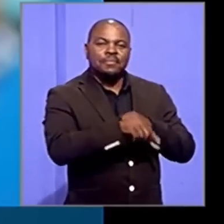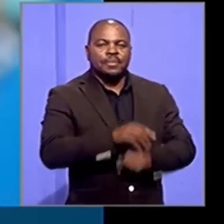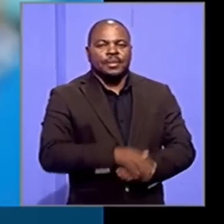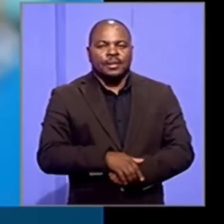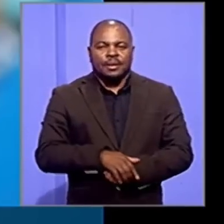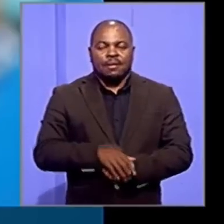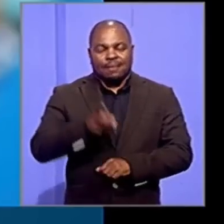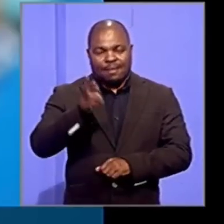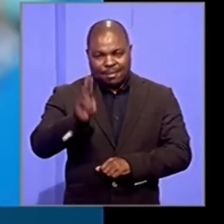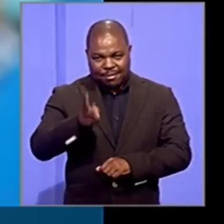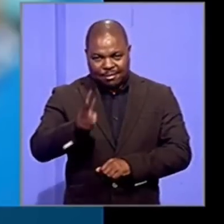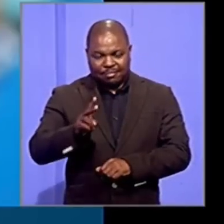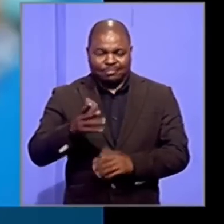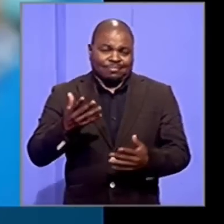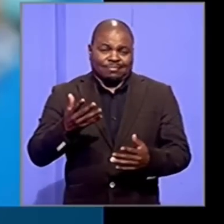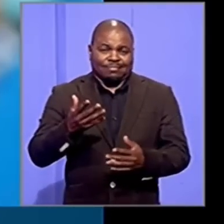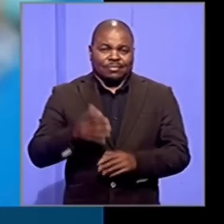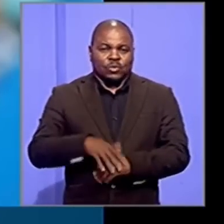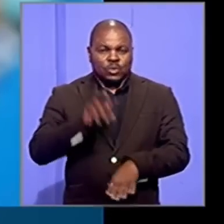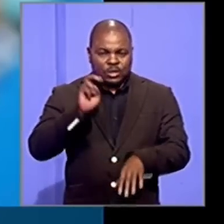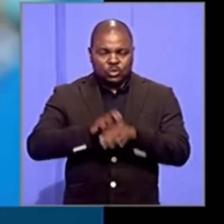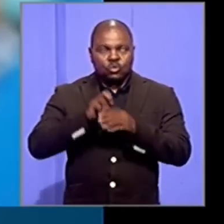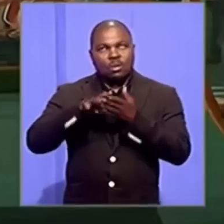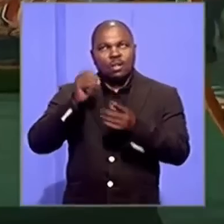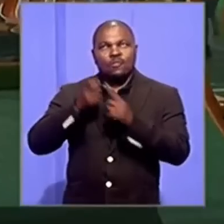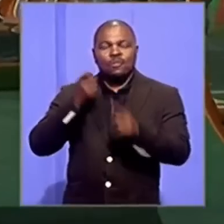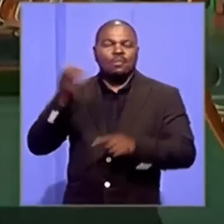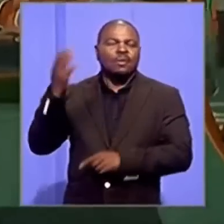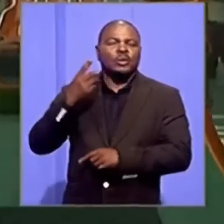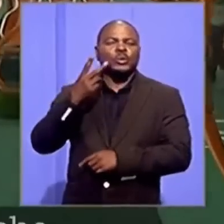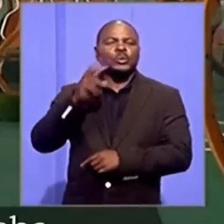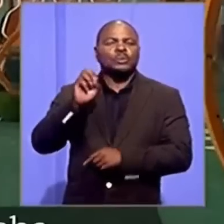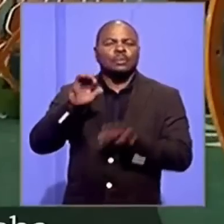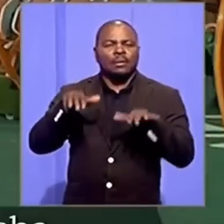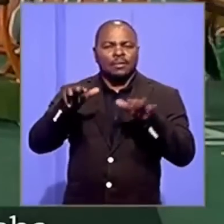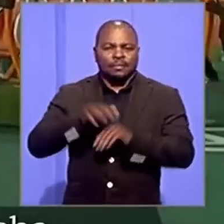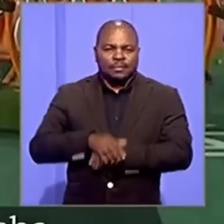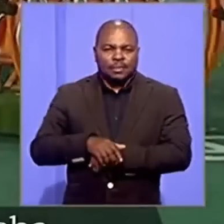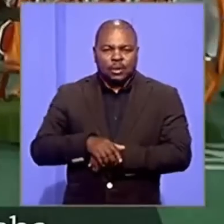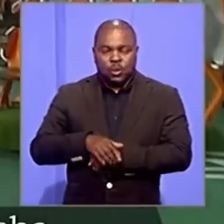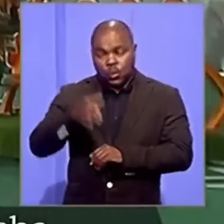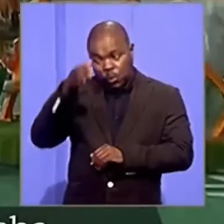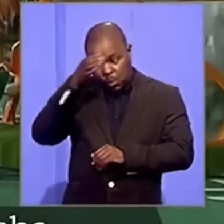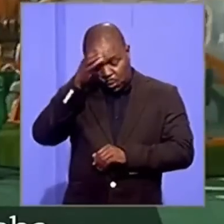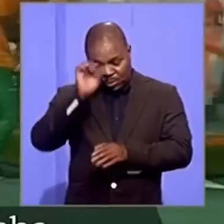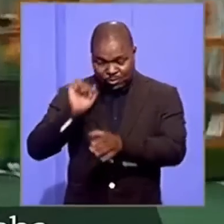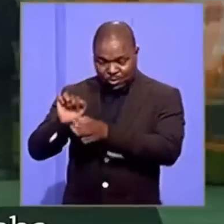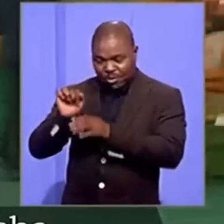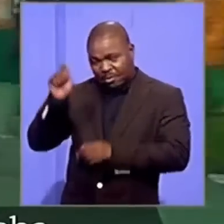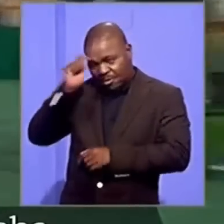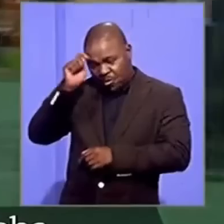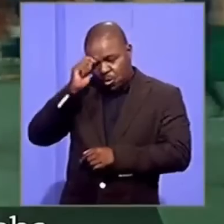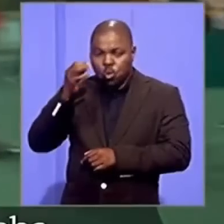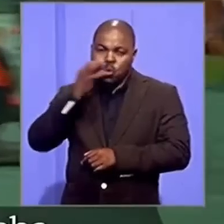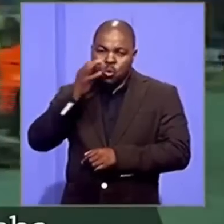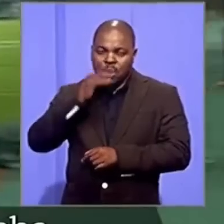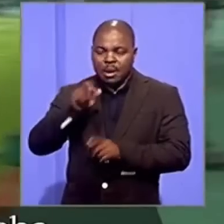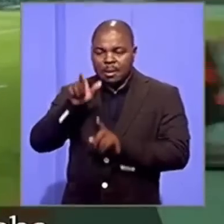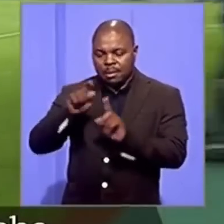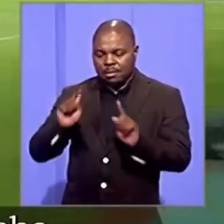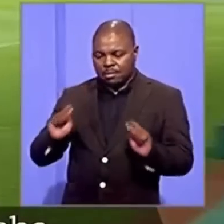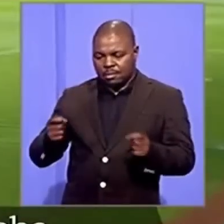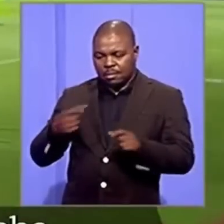it's once again, it's just to take out lessons from 2019. Ho sale jwalo mokotlisi wa Bafana Hugo Bruce o hlalositse ha mapala morao